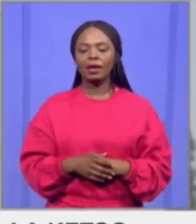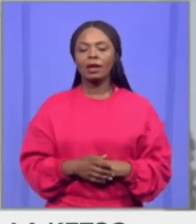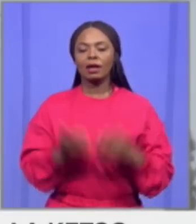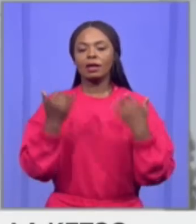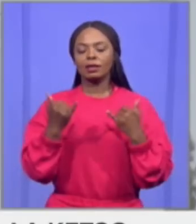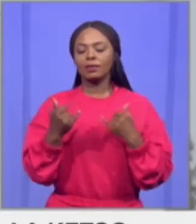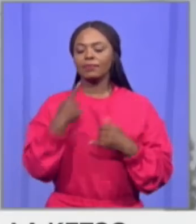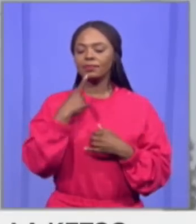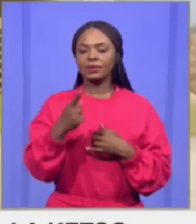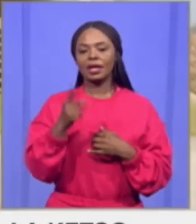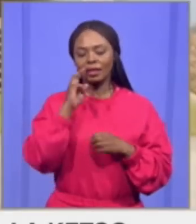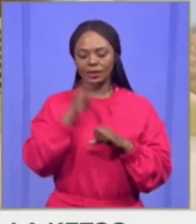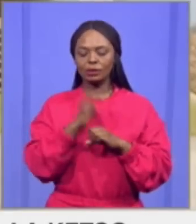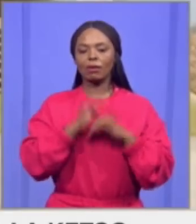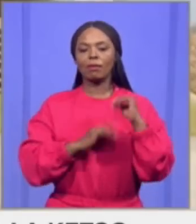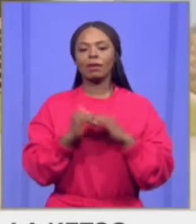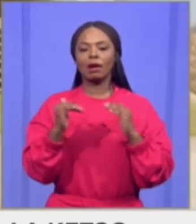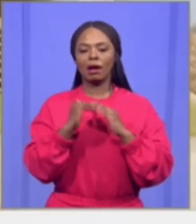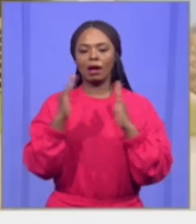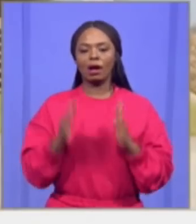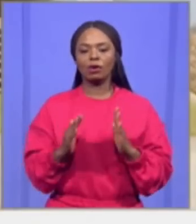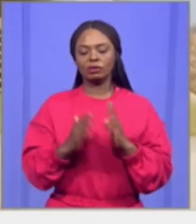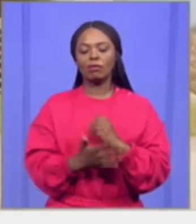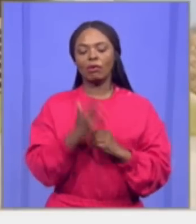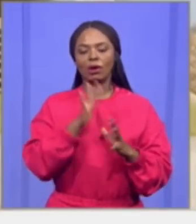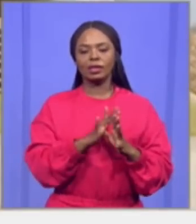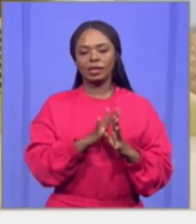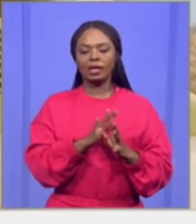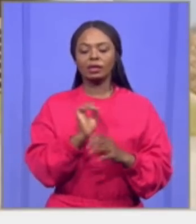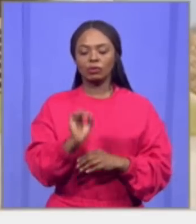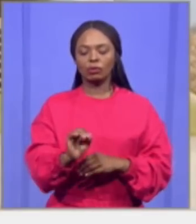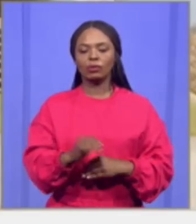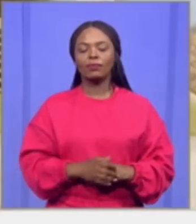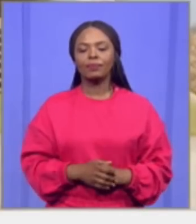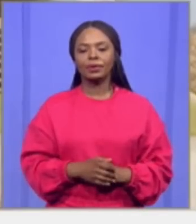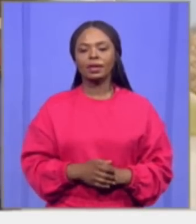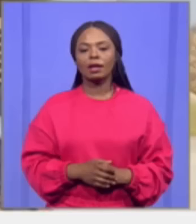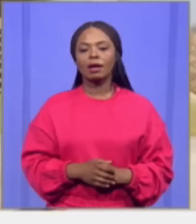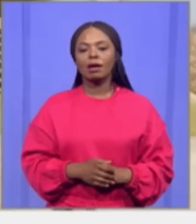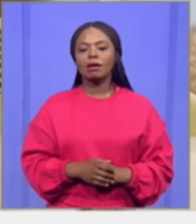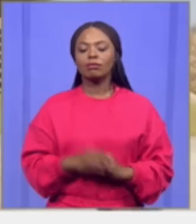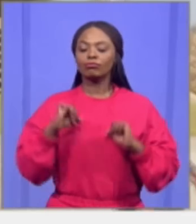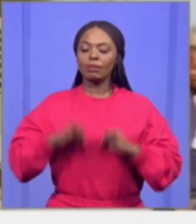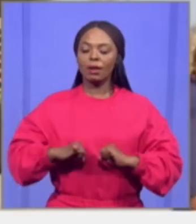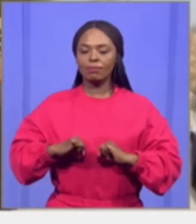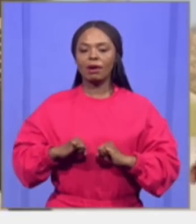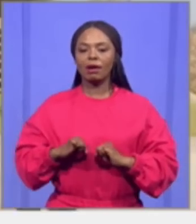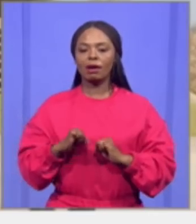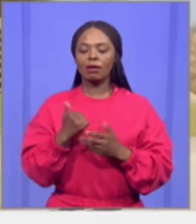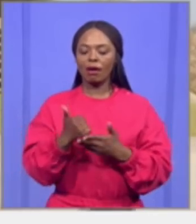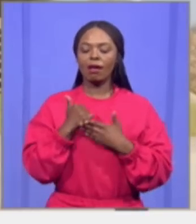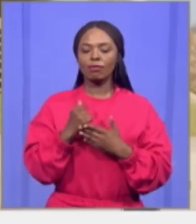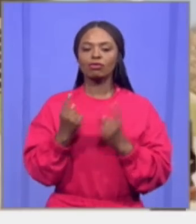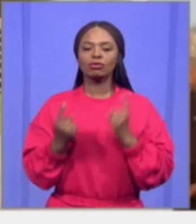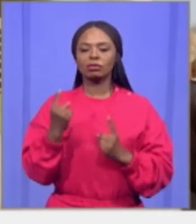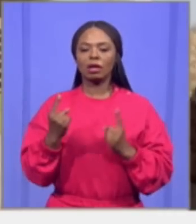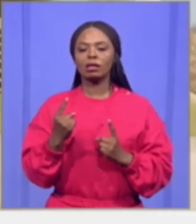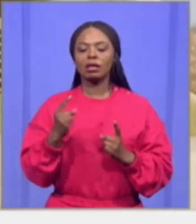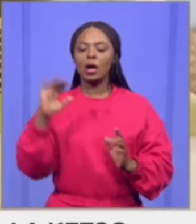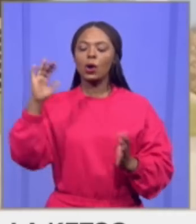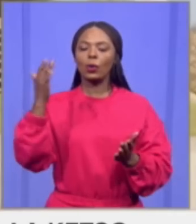ne bo hlokeha. Re dumellane gore re thusane go bona gore re hokotsa